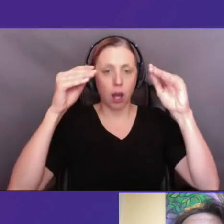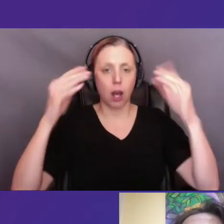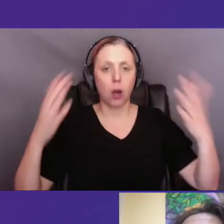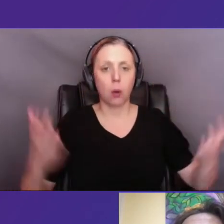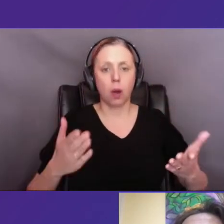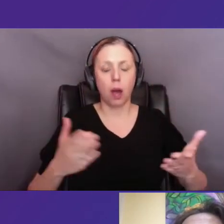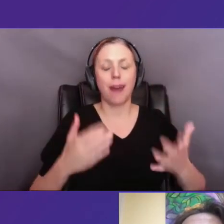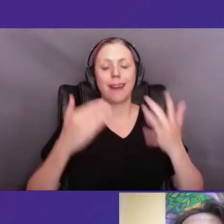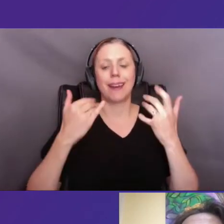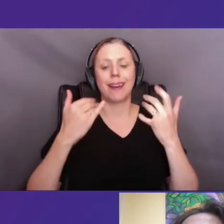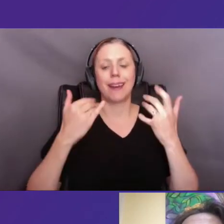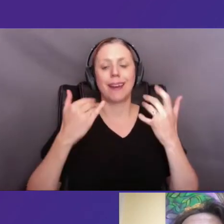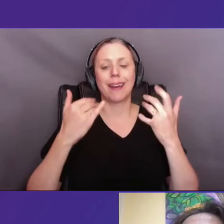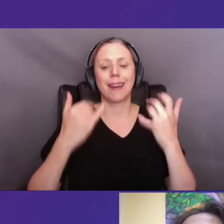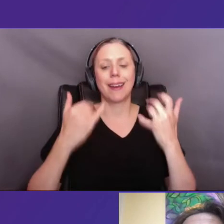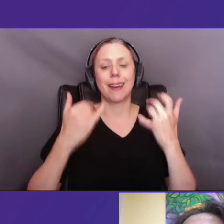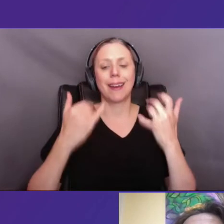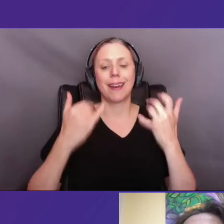contemporary. I taught